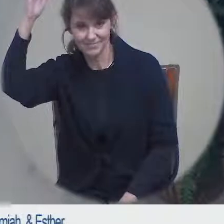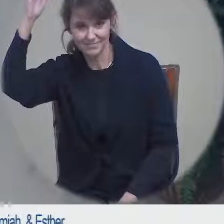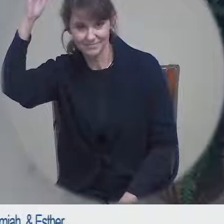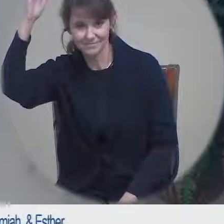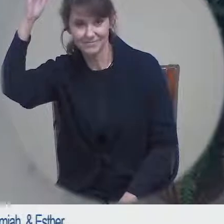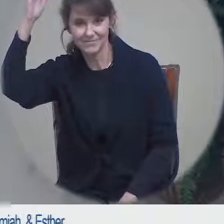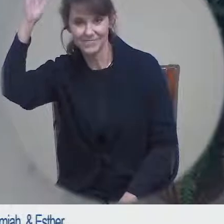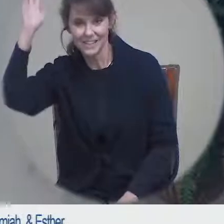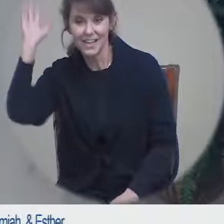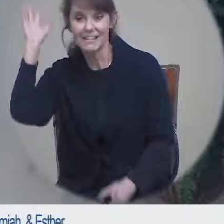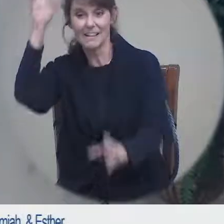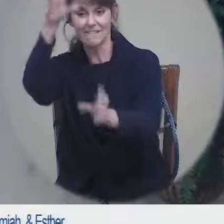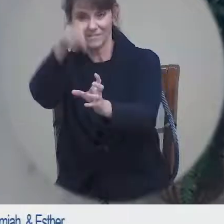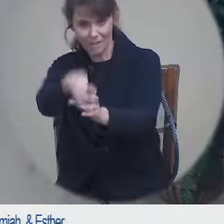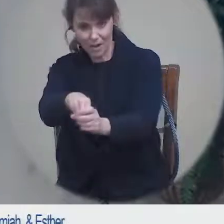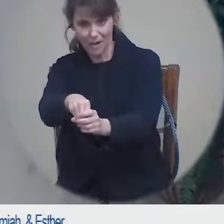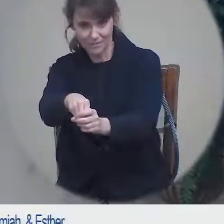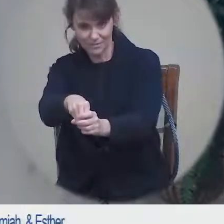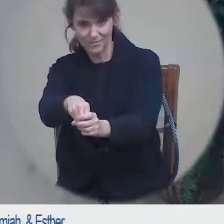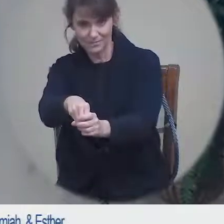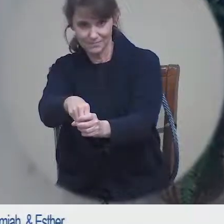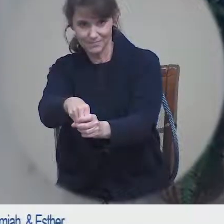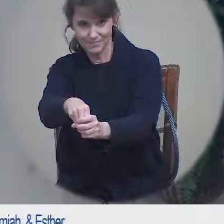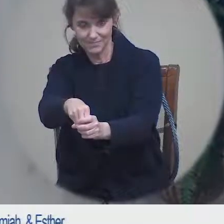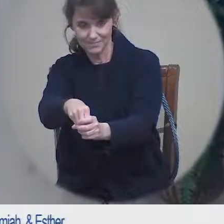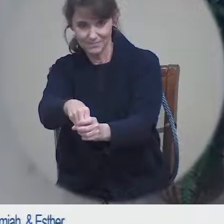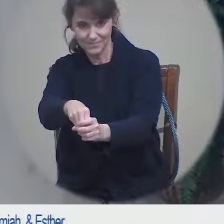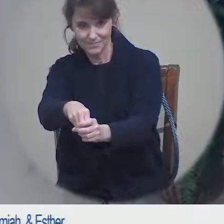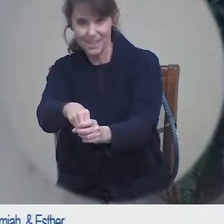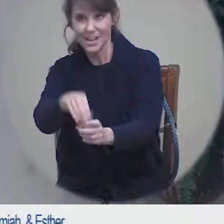adversity and turn it into advantage. That's what